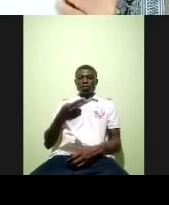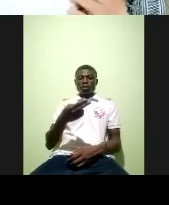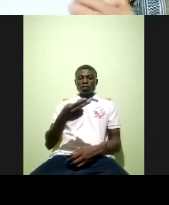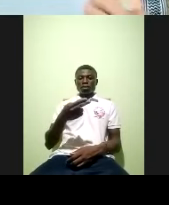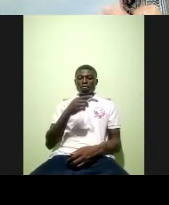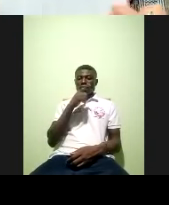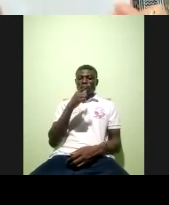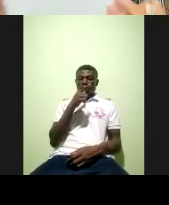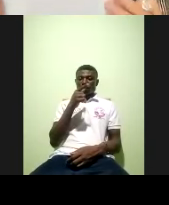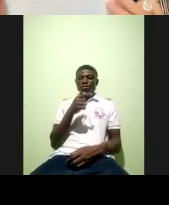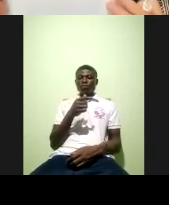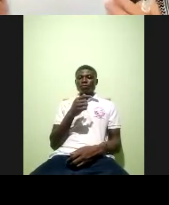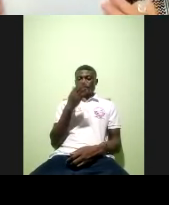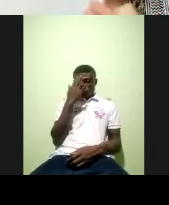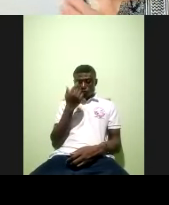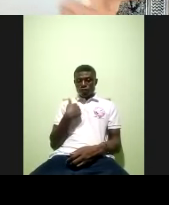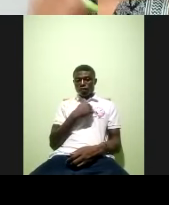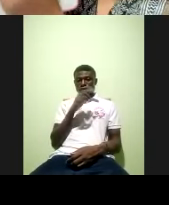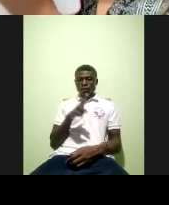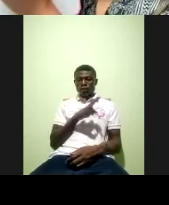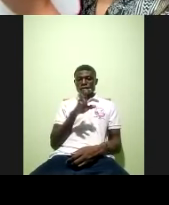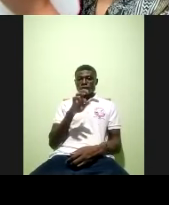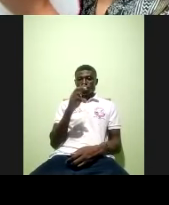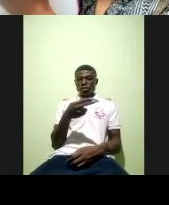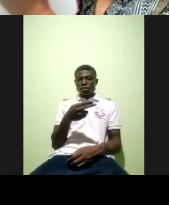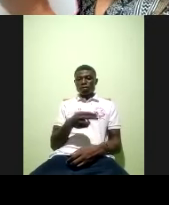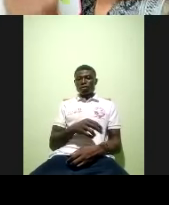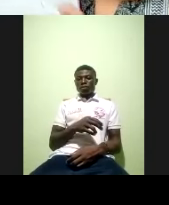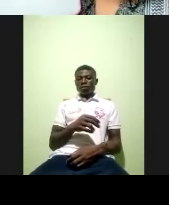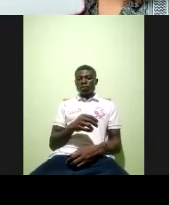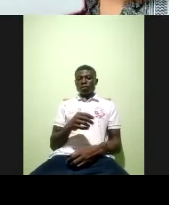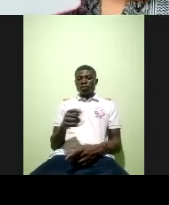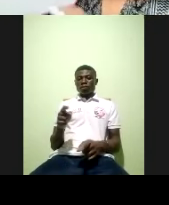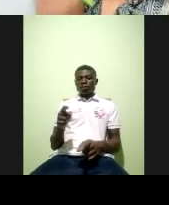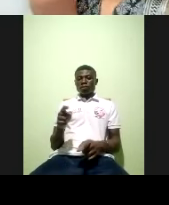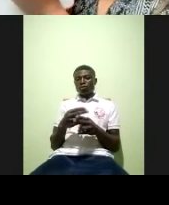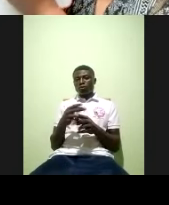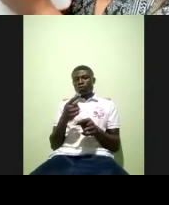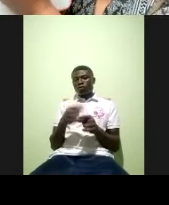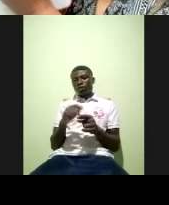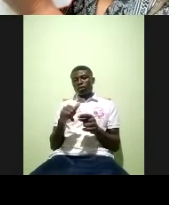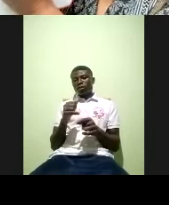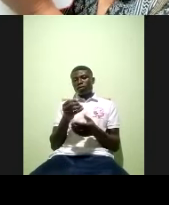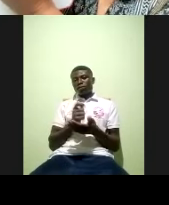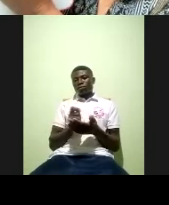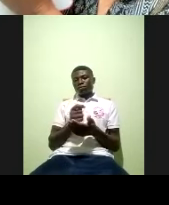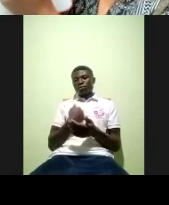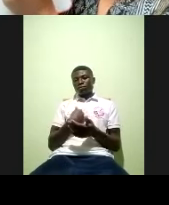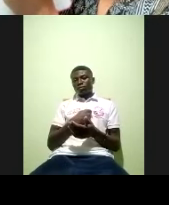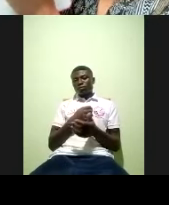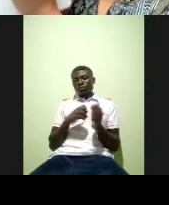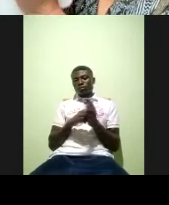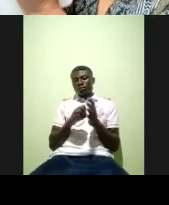LUNCH, why do we write only CH? There also is a short vowel sound, but immediately after short